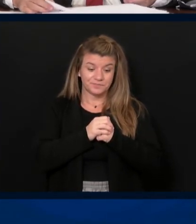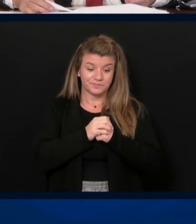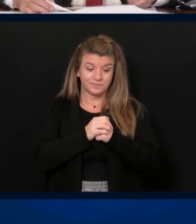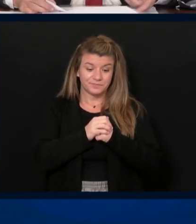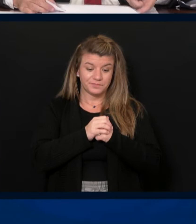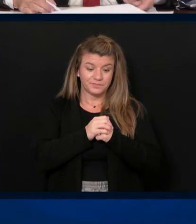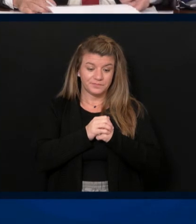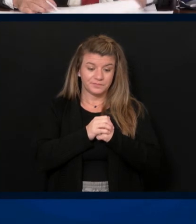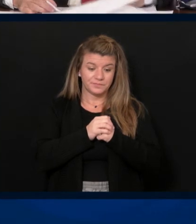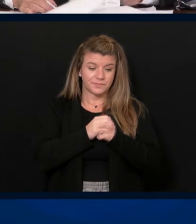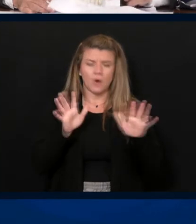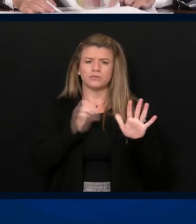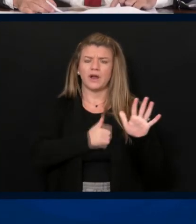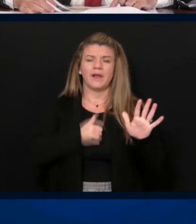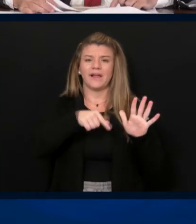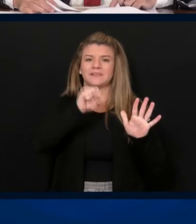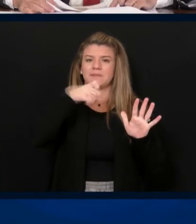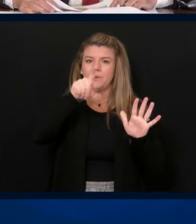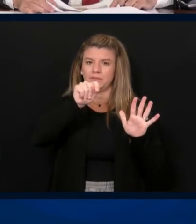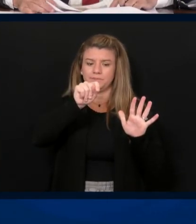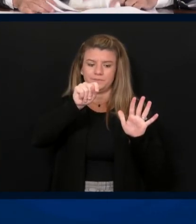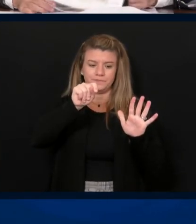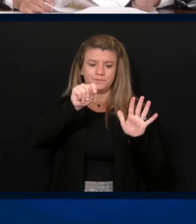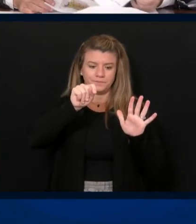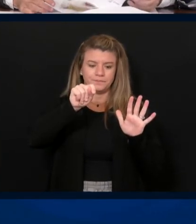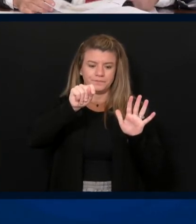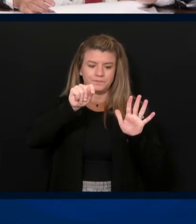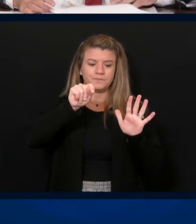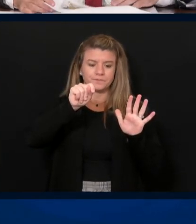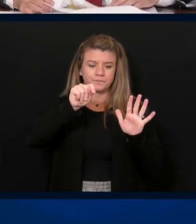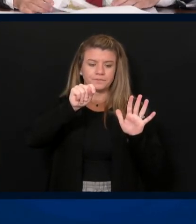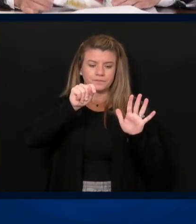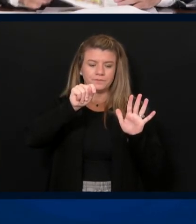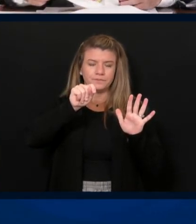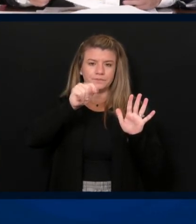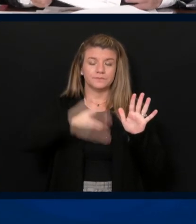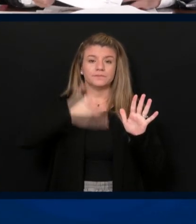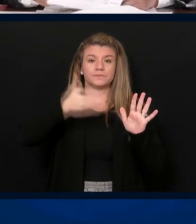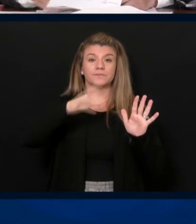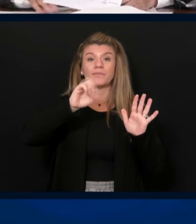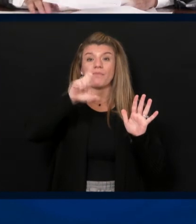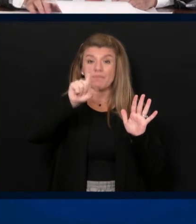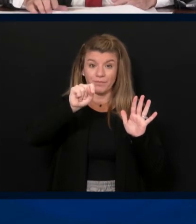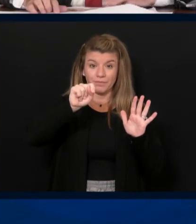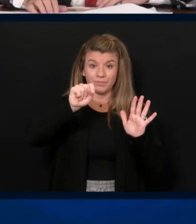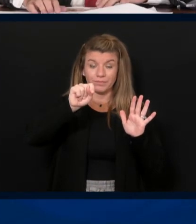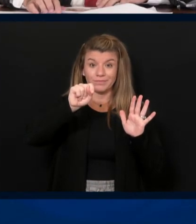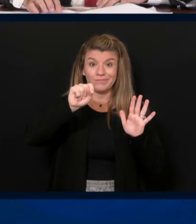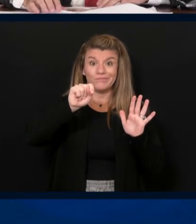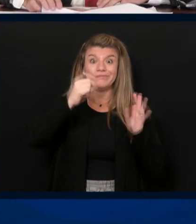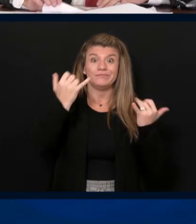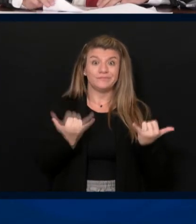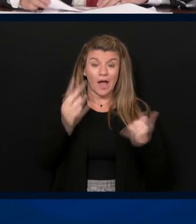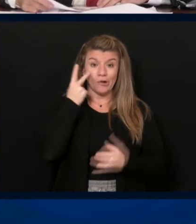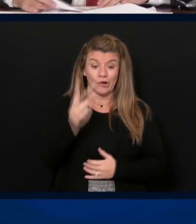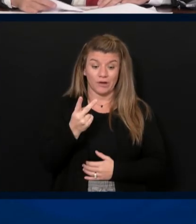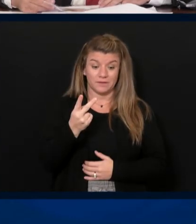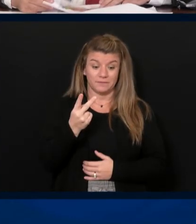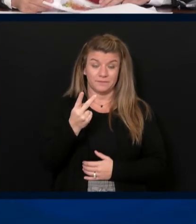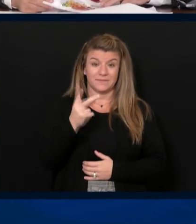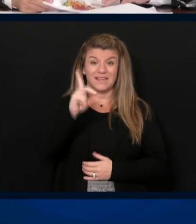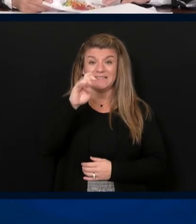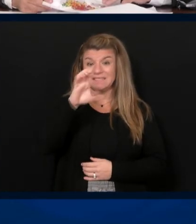I'm sorry, that was in September. We're here in September. We're here in October, and now look where we are